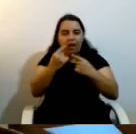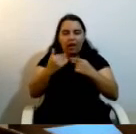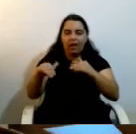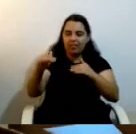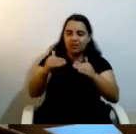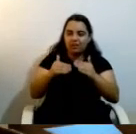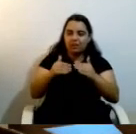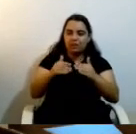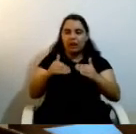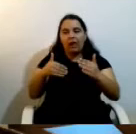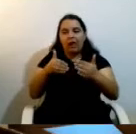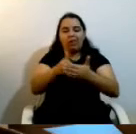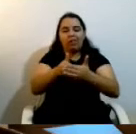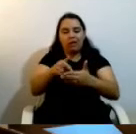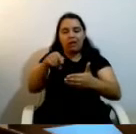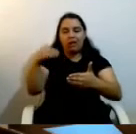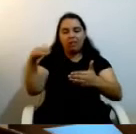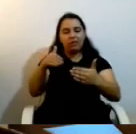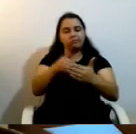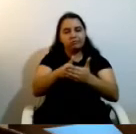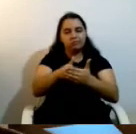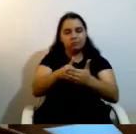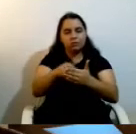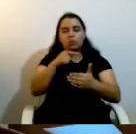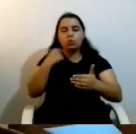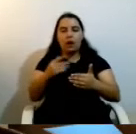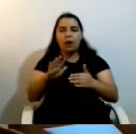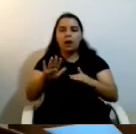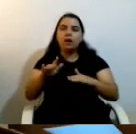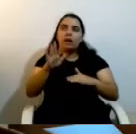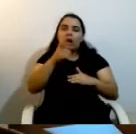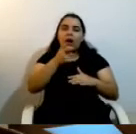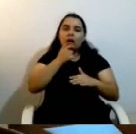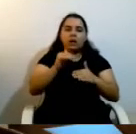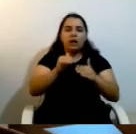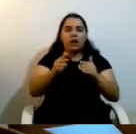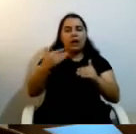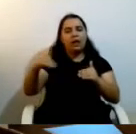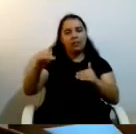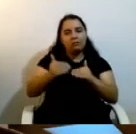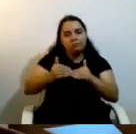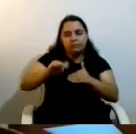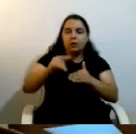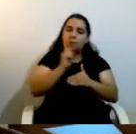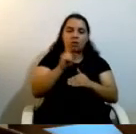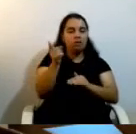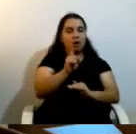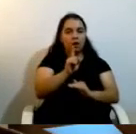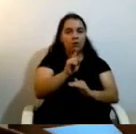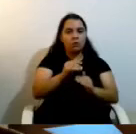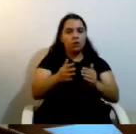But your pilot project do restrict personal assistance to users older than 16 years.